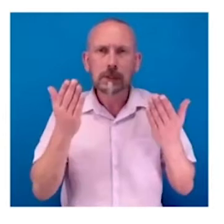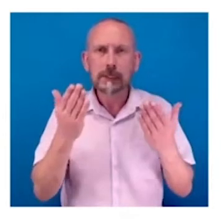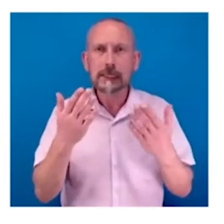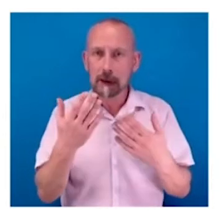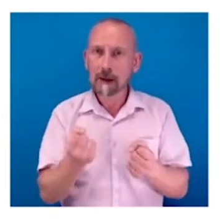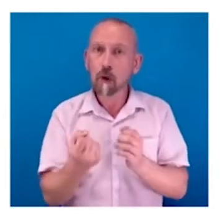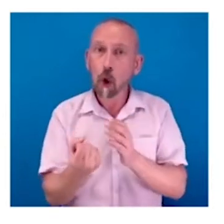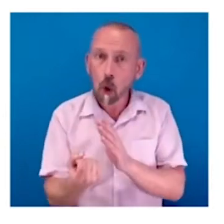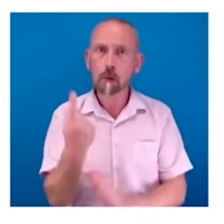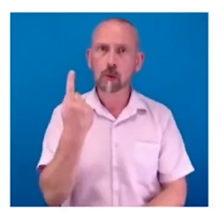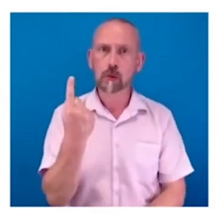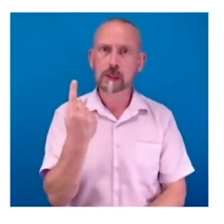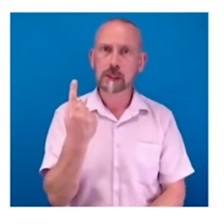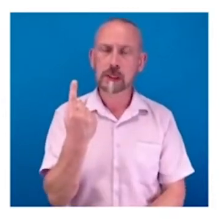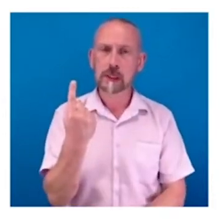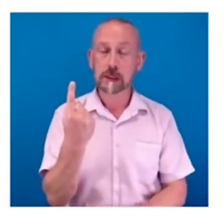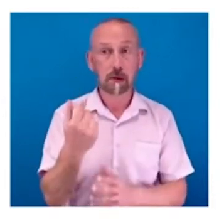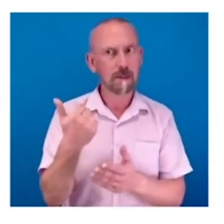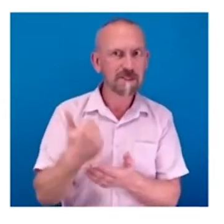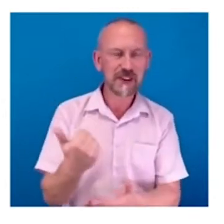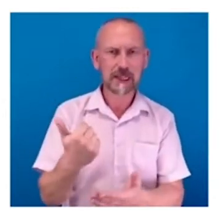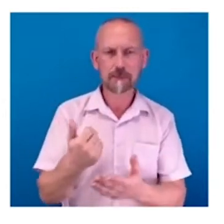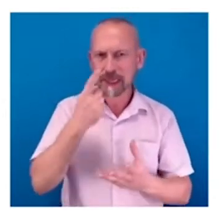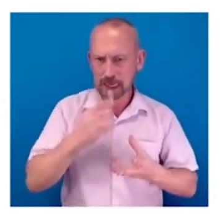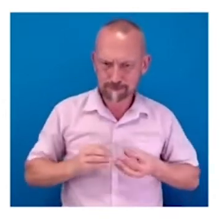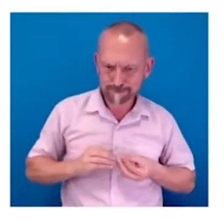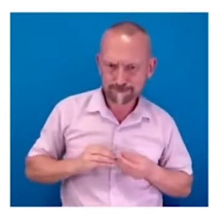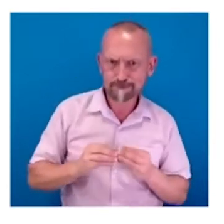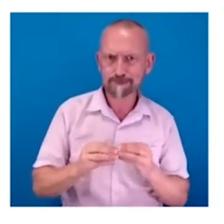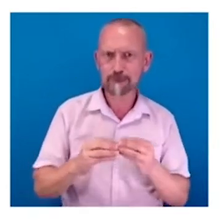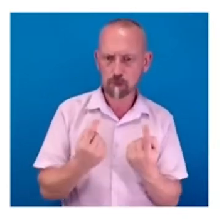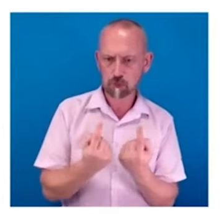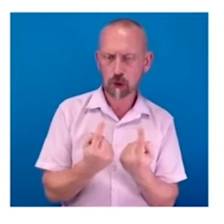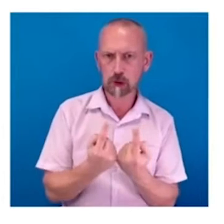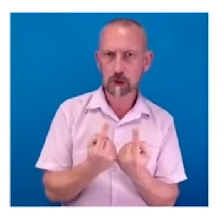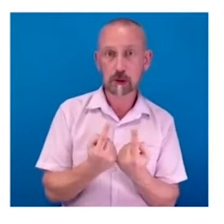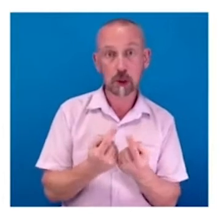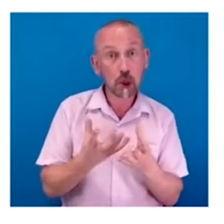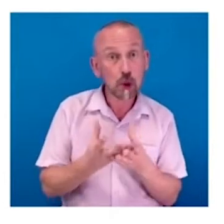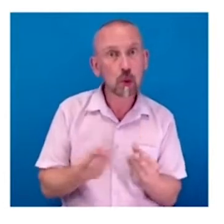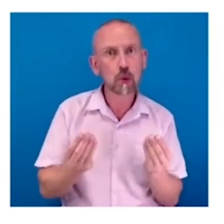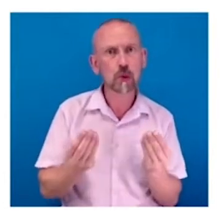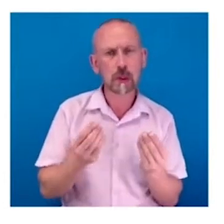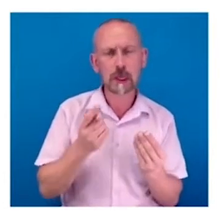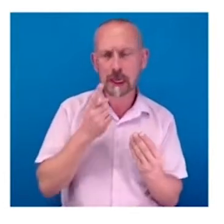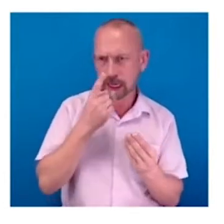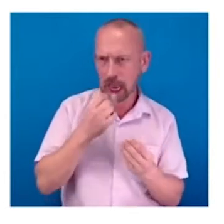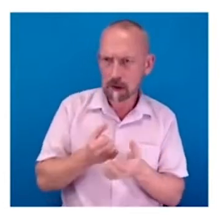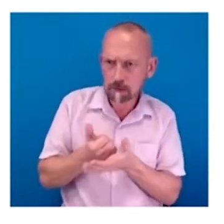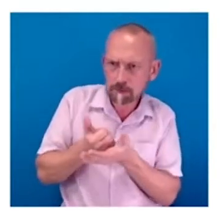actually build products, build solutions that have a positive impact on people and on society. I think